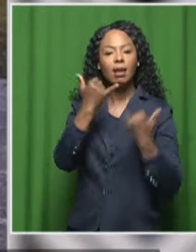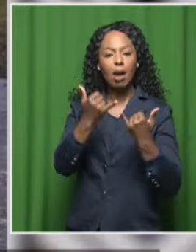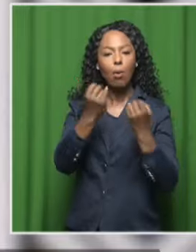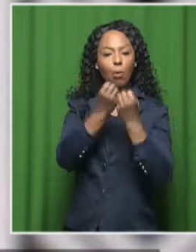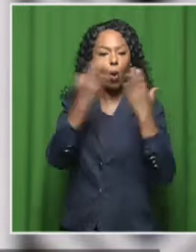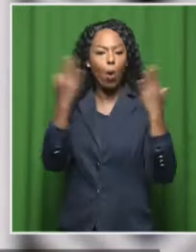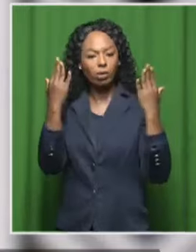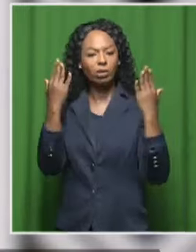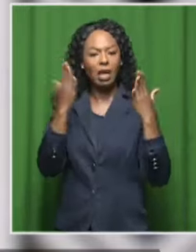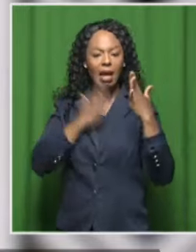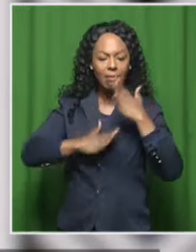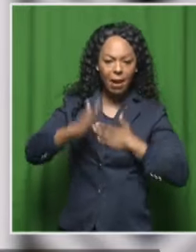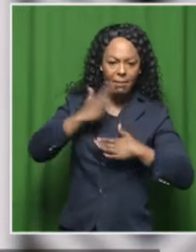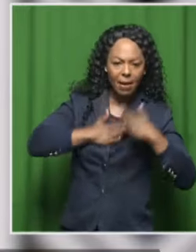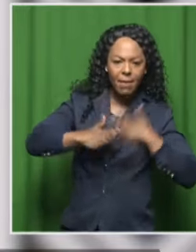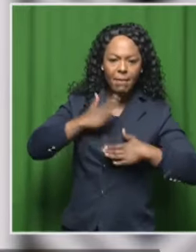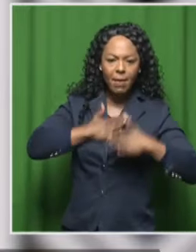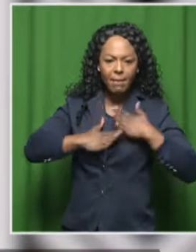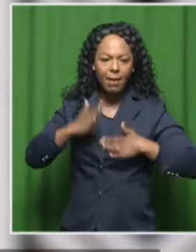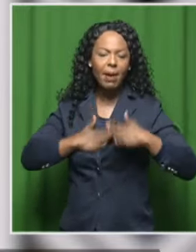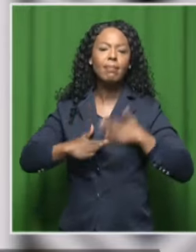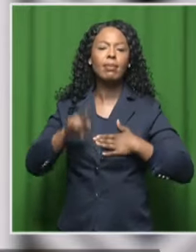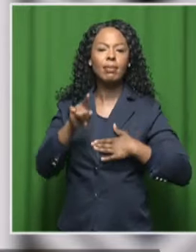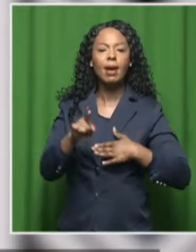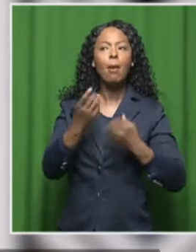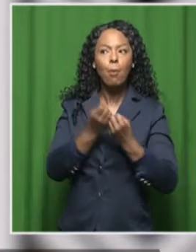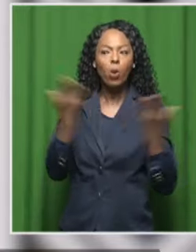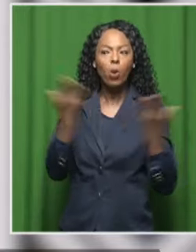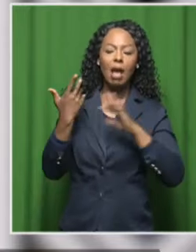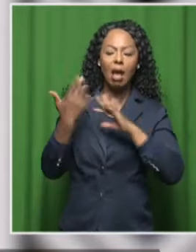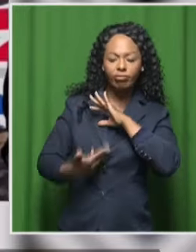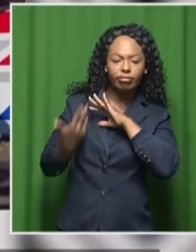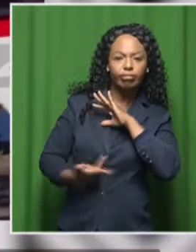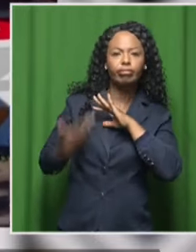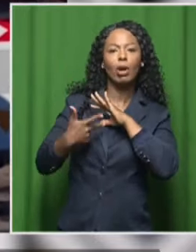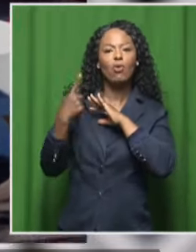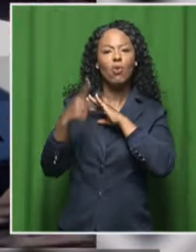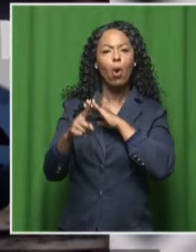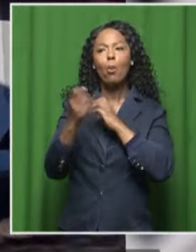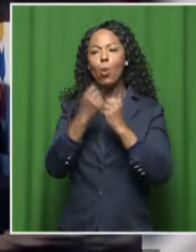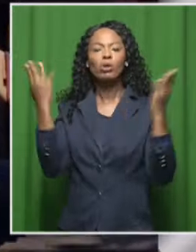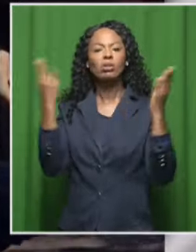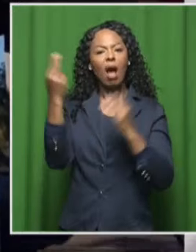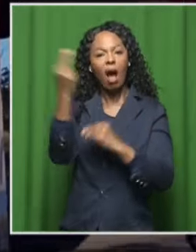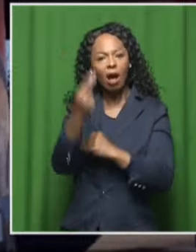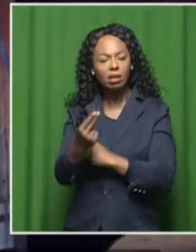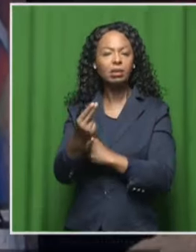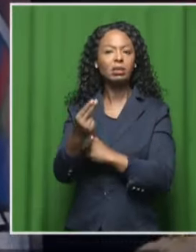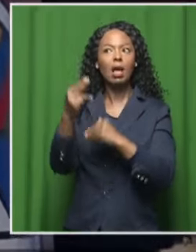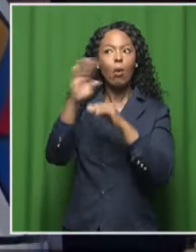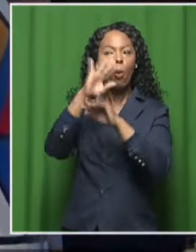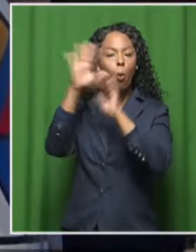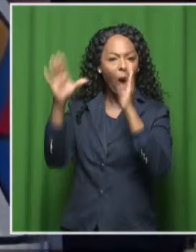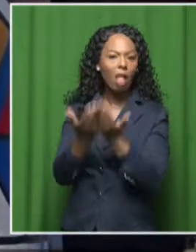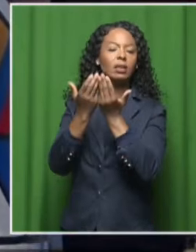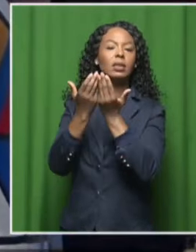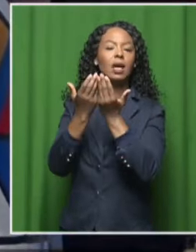and resilience, has been a source of inspiration for artists globally. The Ndebele people's